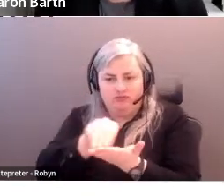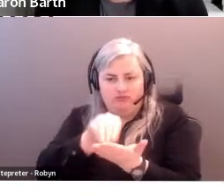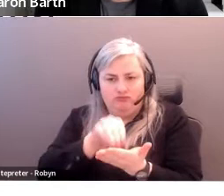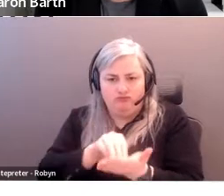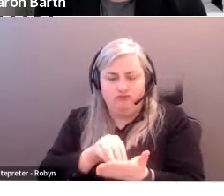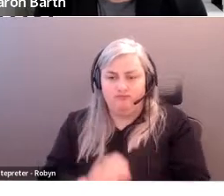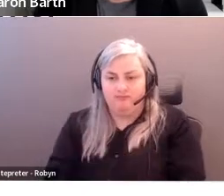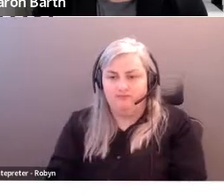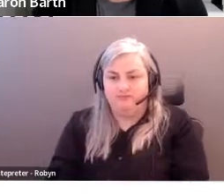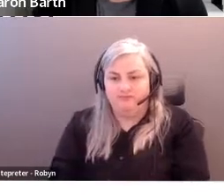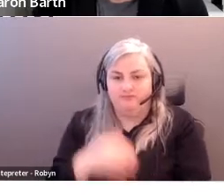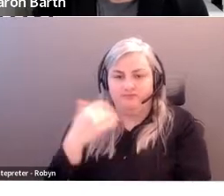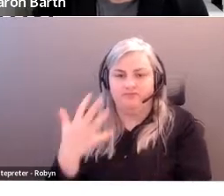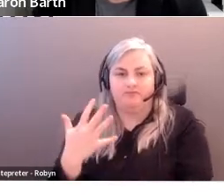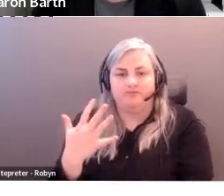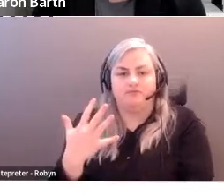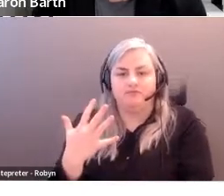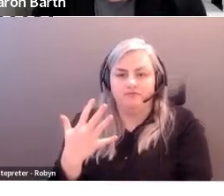5, 4,